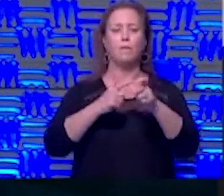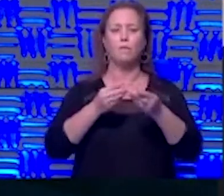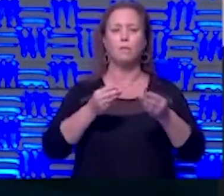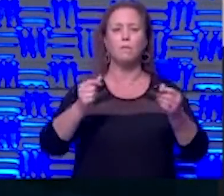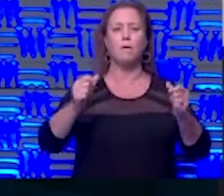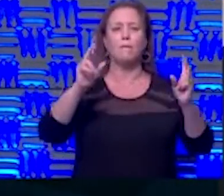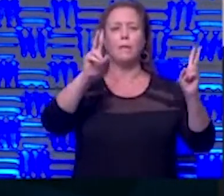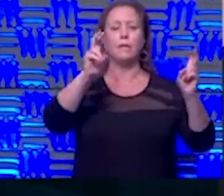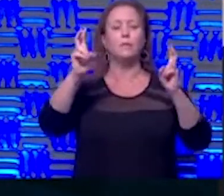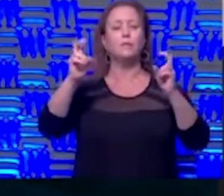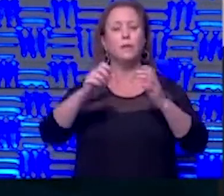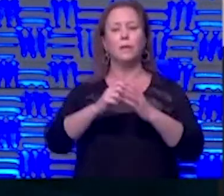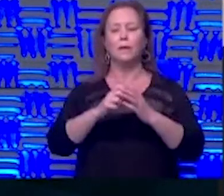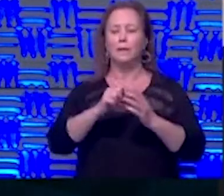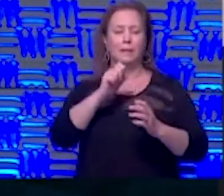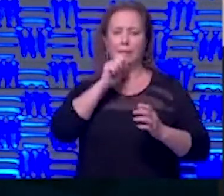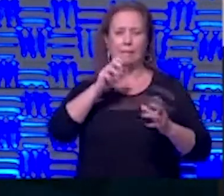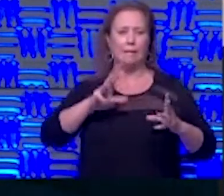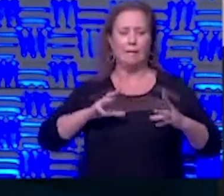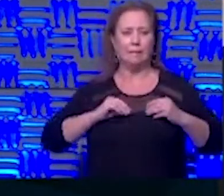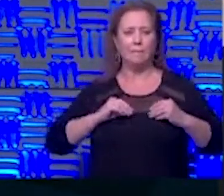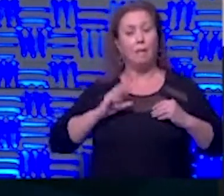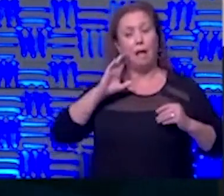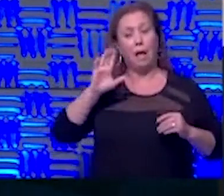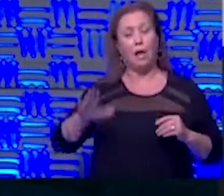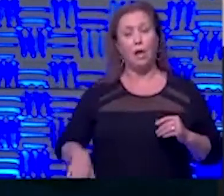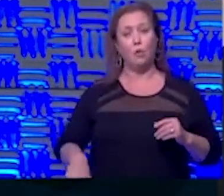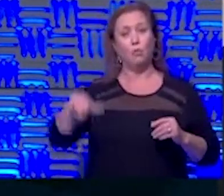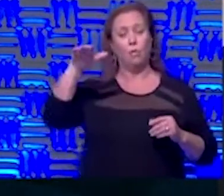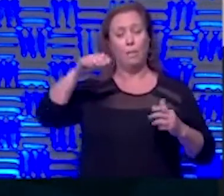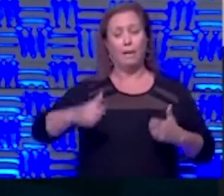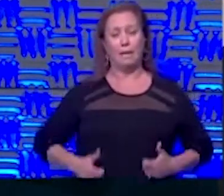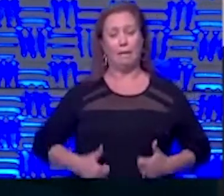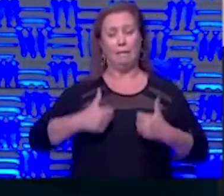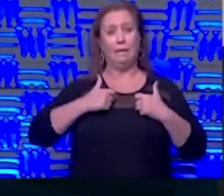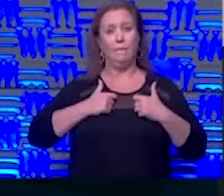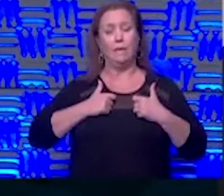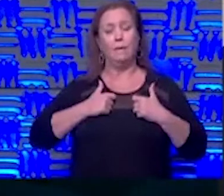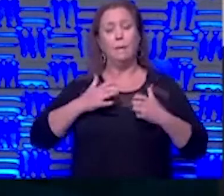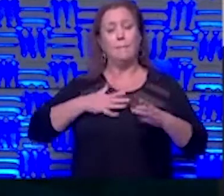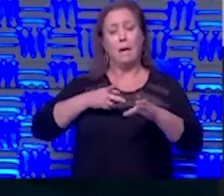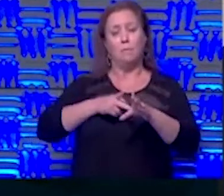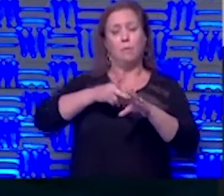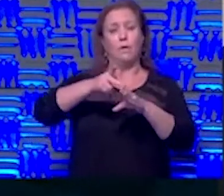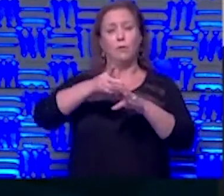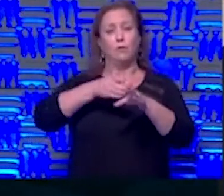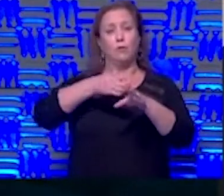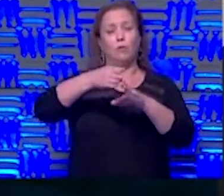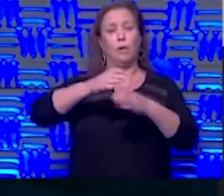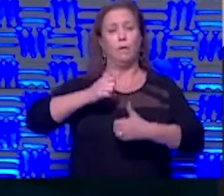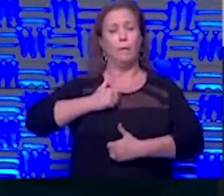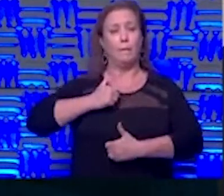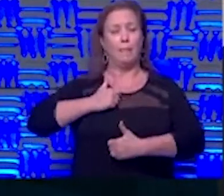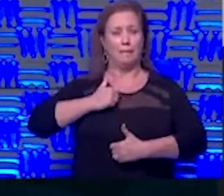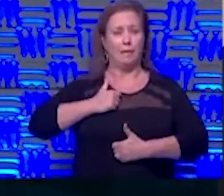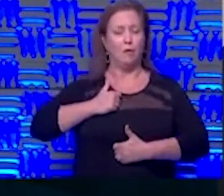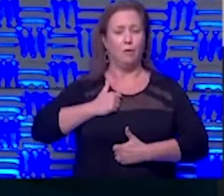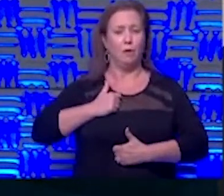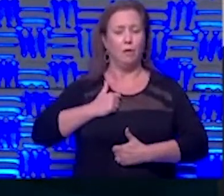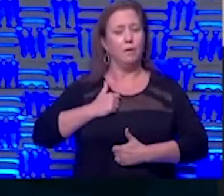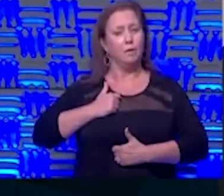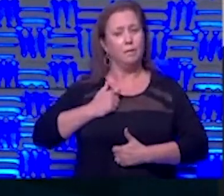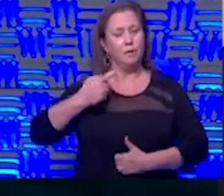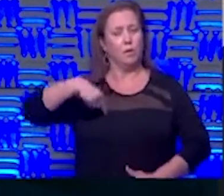I find it completely unacceptable. You know, I grew up and lived most of my professional career in the military, where we